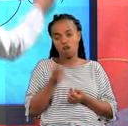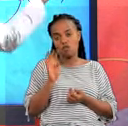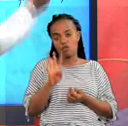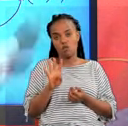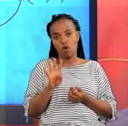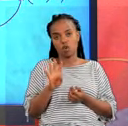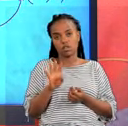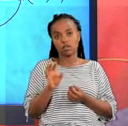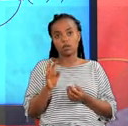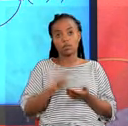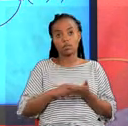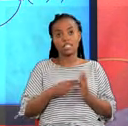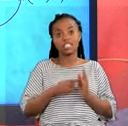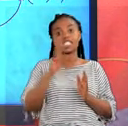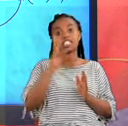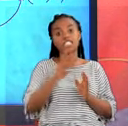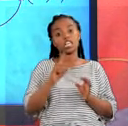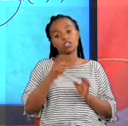3,4. That's